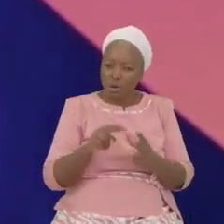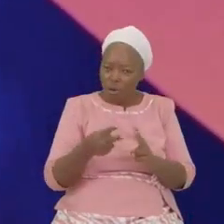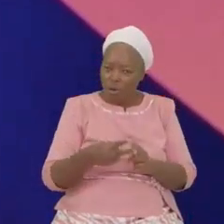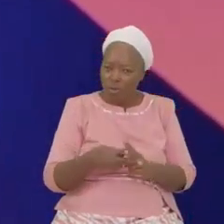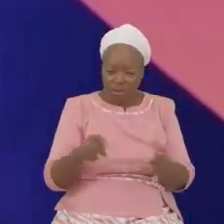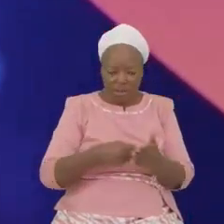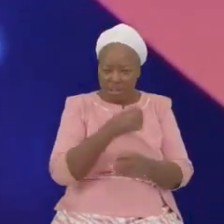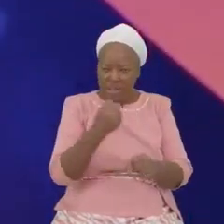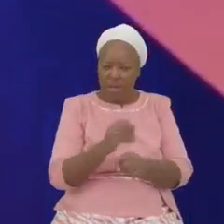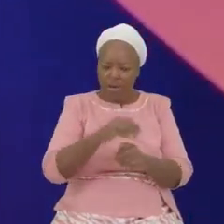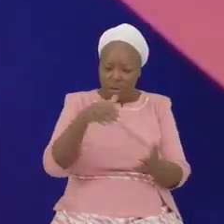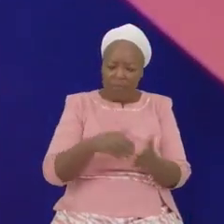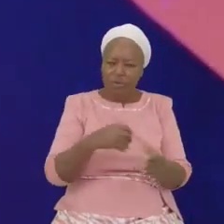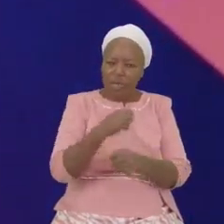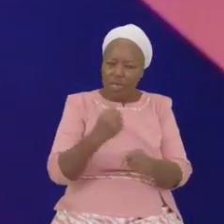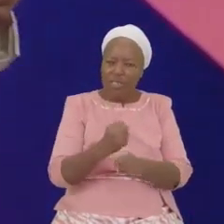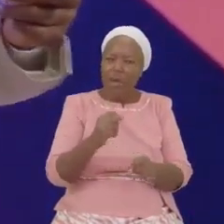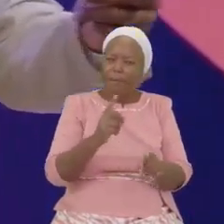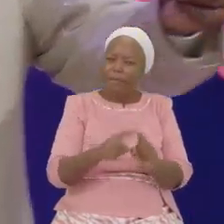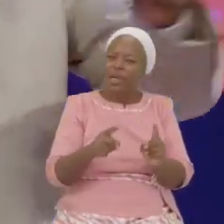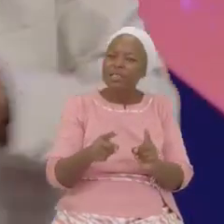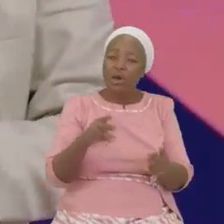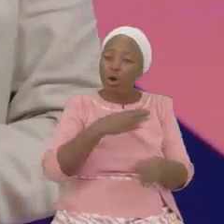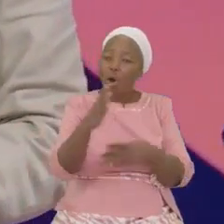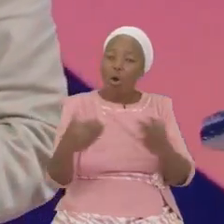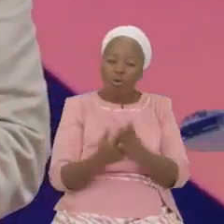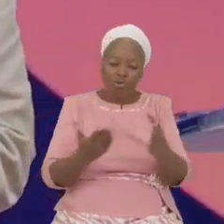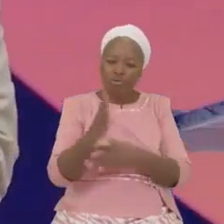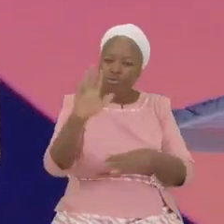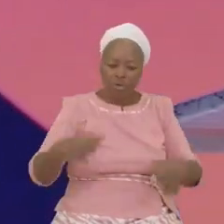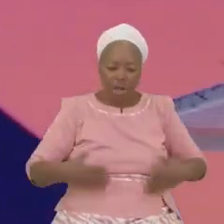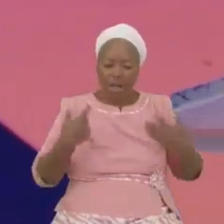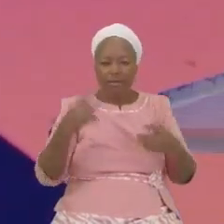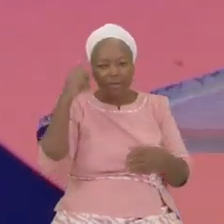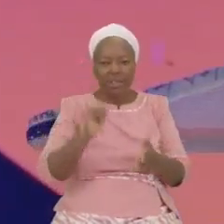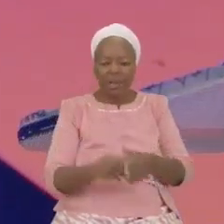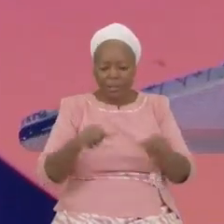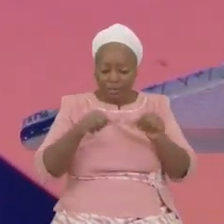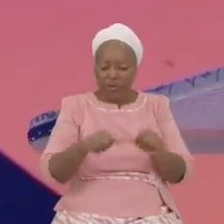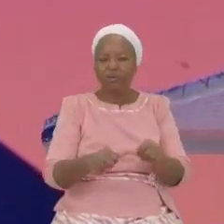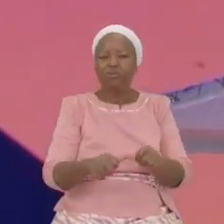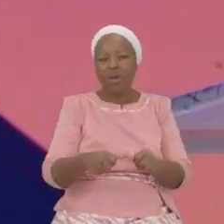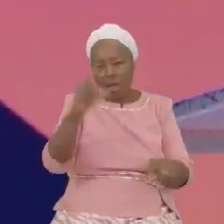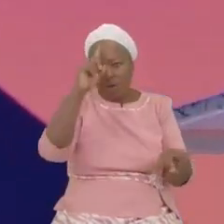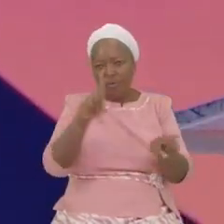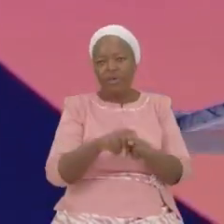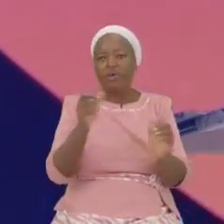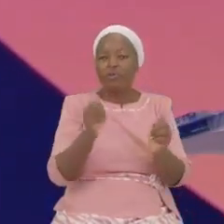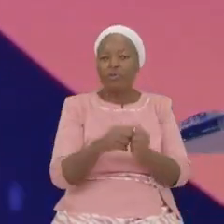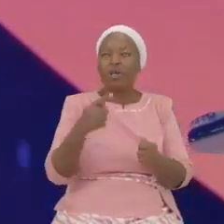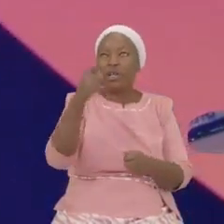life, and it's all through your life. There's that perpetual covenant with the God